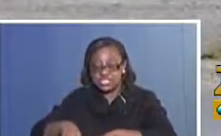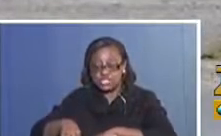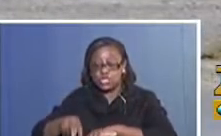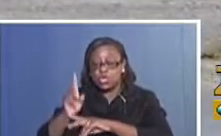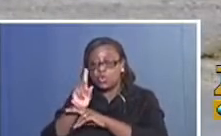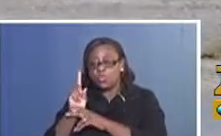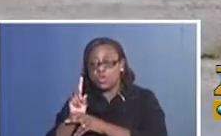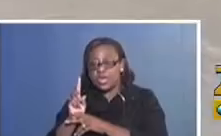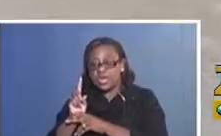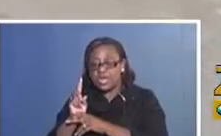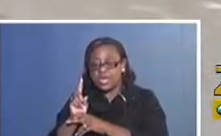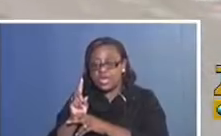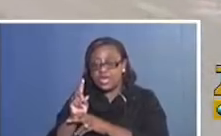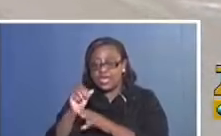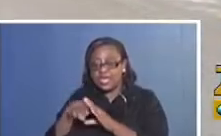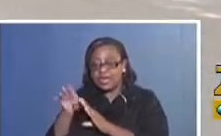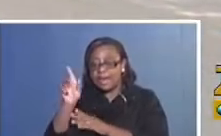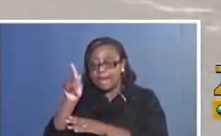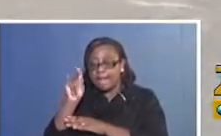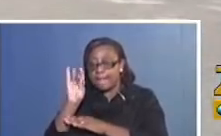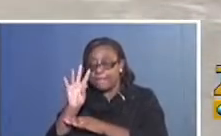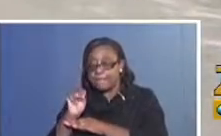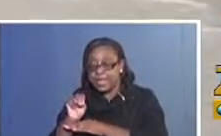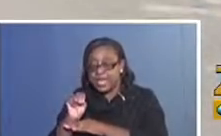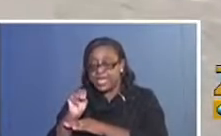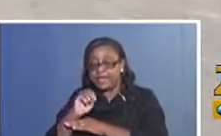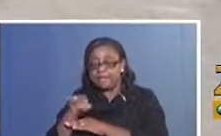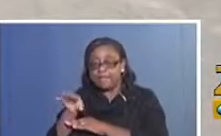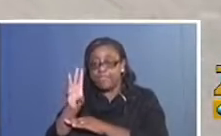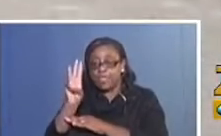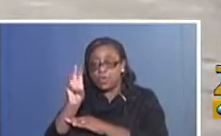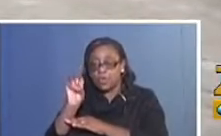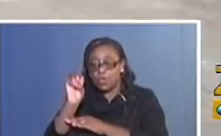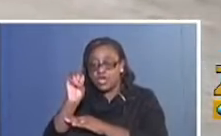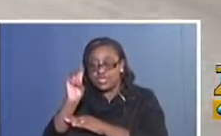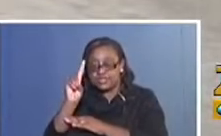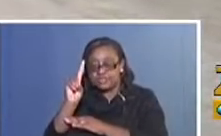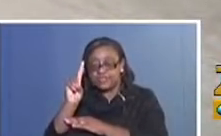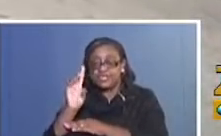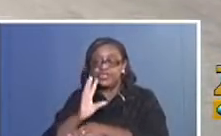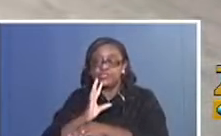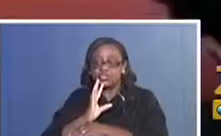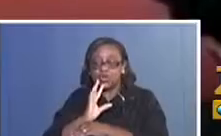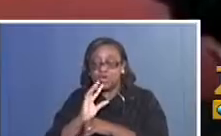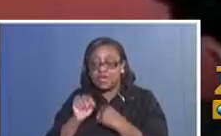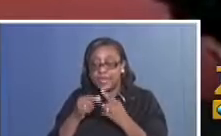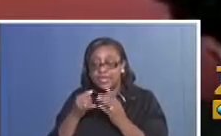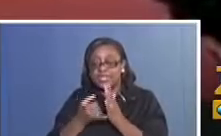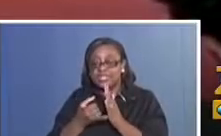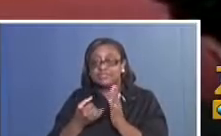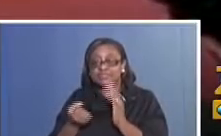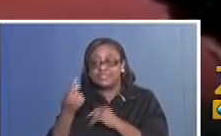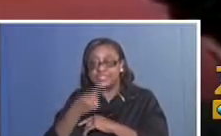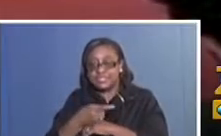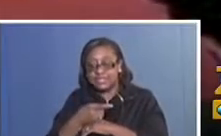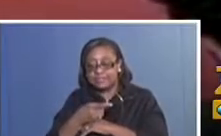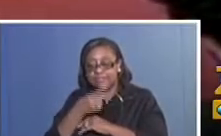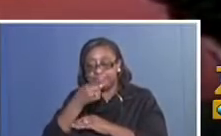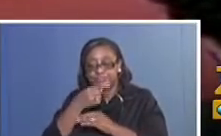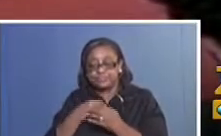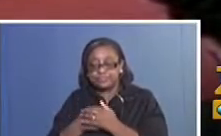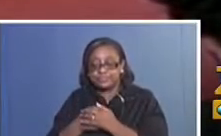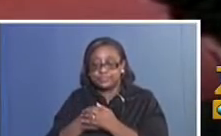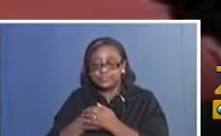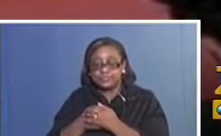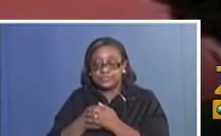Homes development in Pinewood Gardens. Senator Reuben Ramming raised the issue in the upper chamber today. A position was